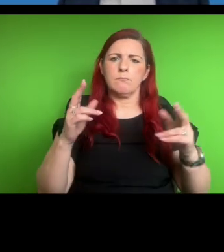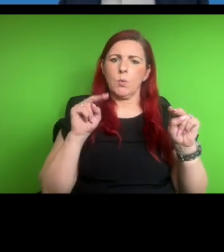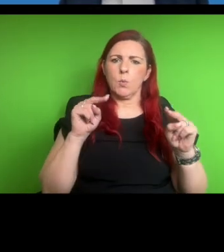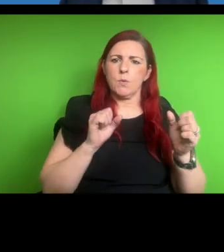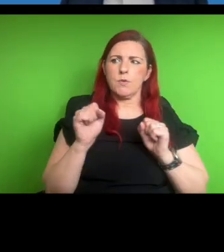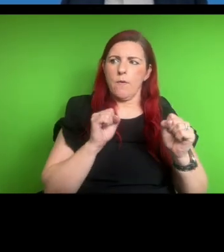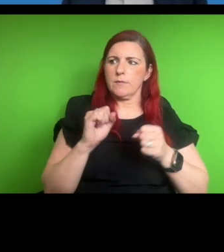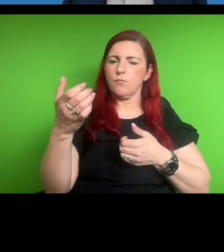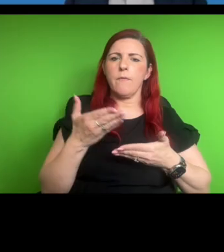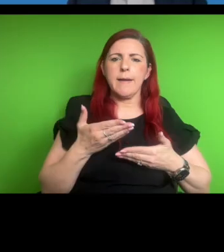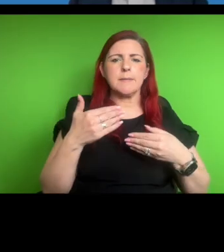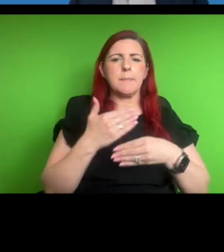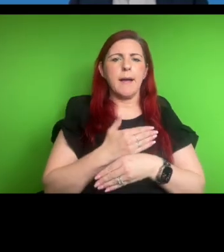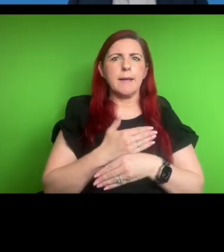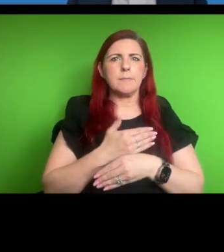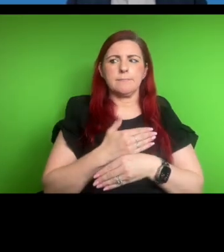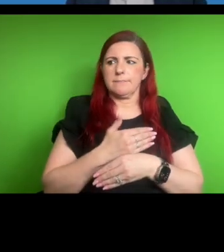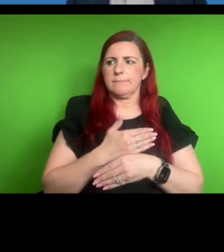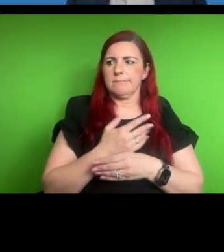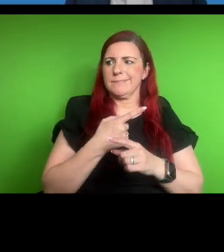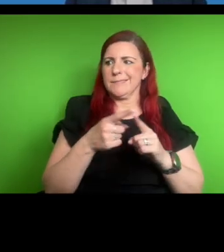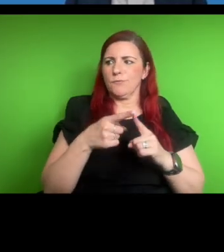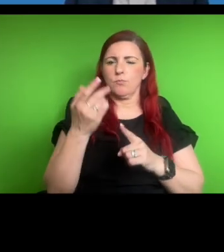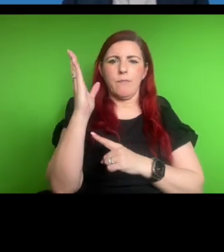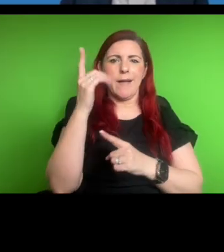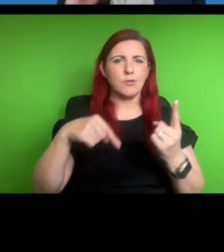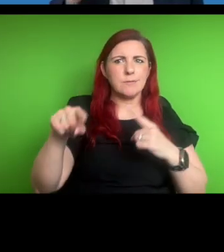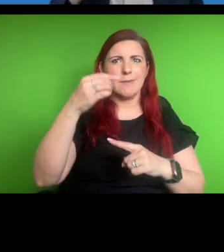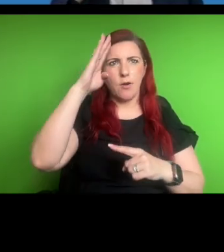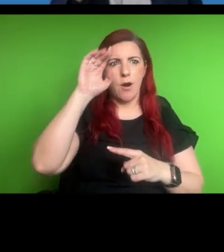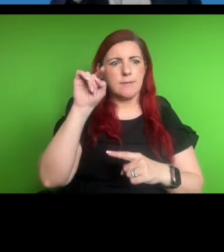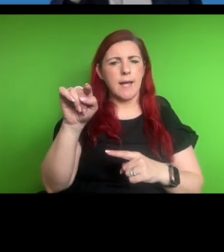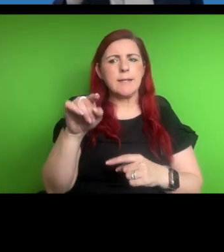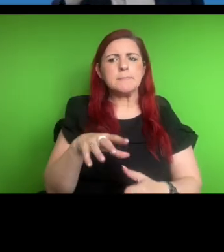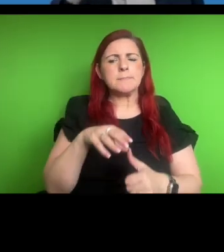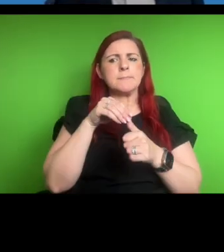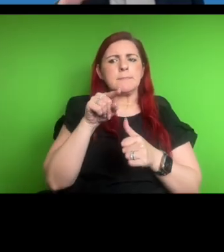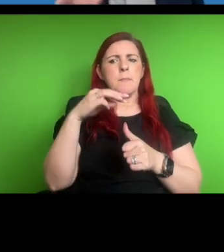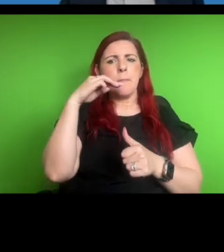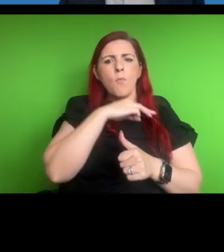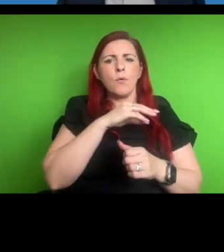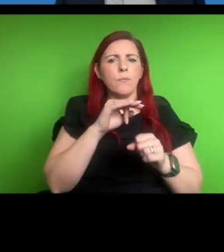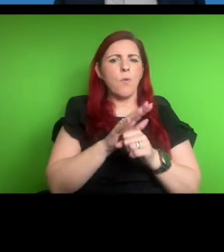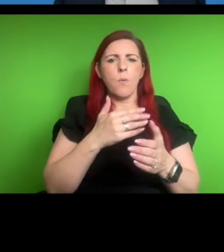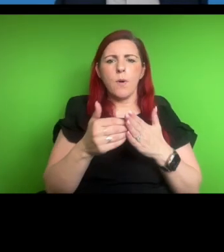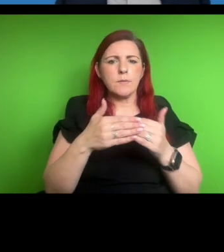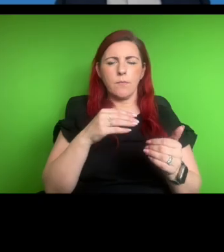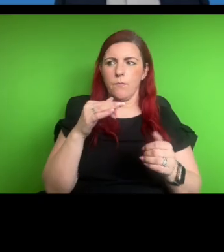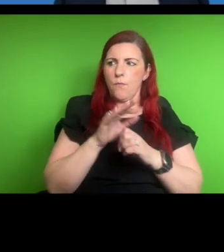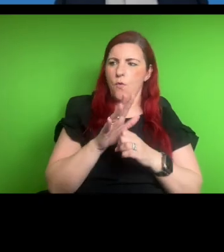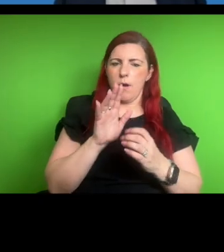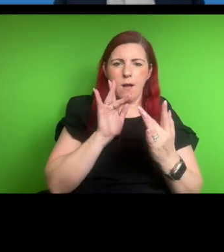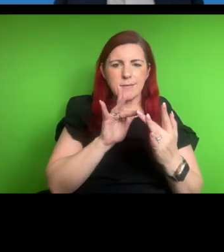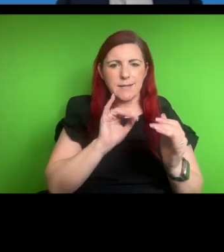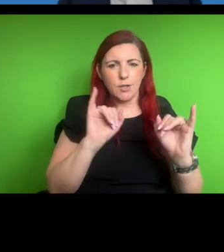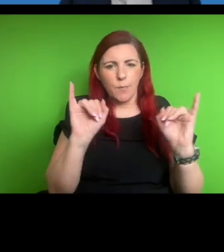providers in Ireland, and it's particularly important for contacting emergency communications. And